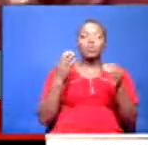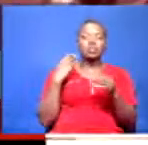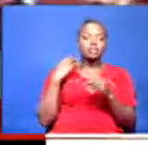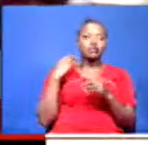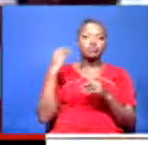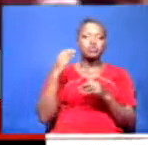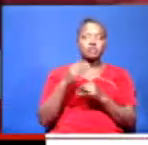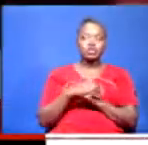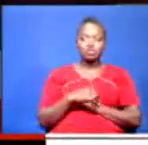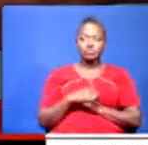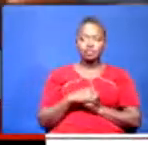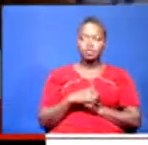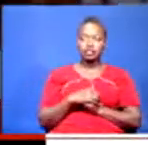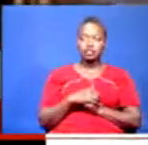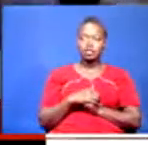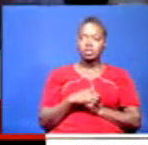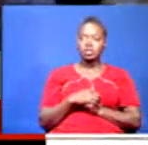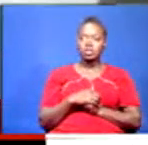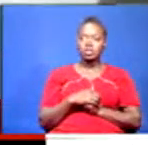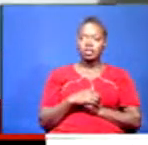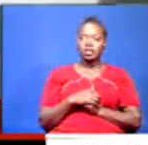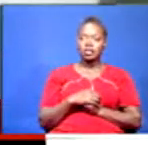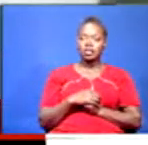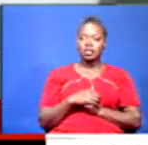News, I'm Kingori Mwangi.